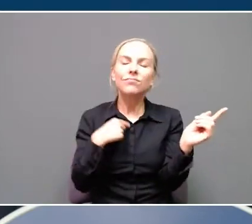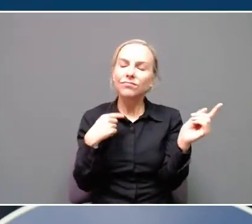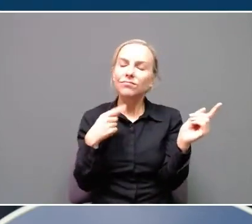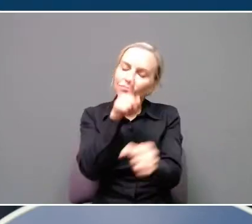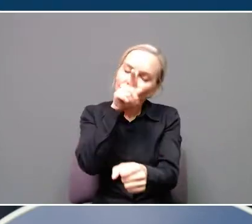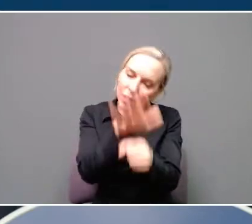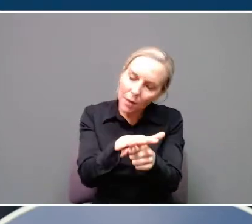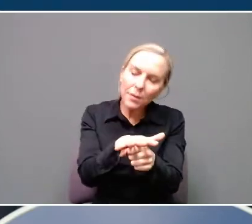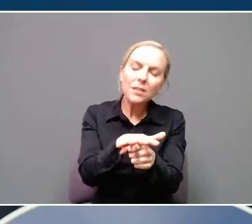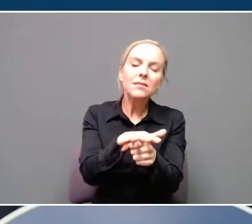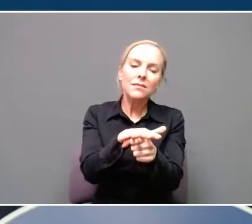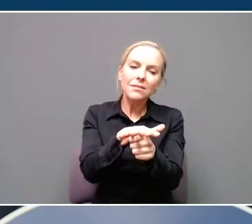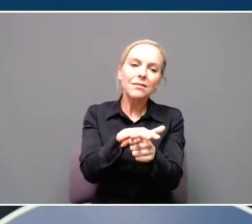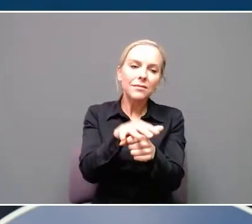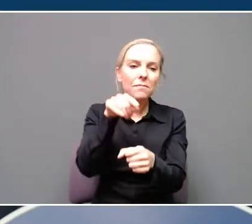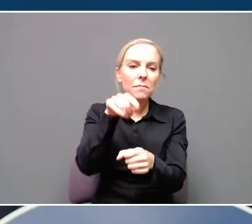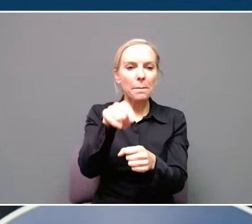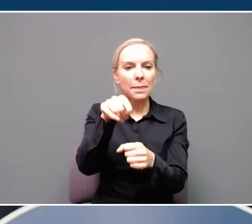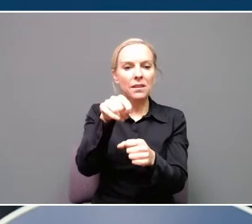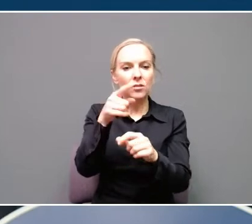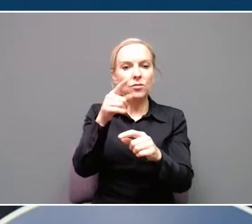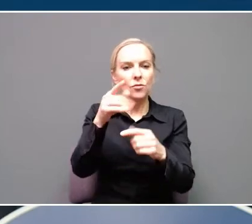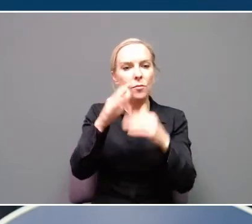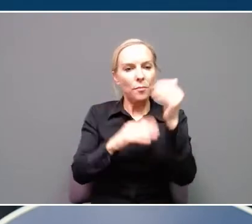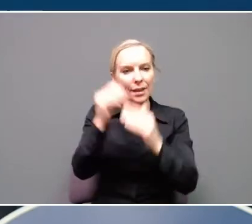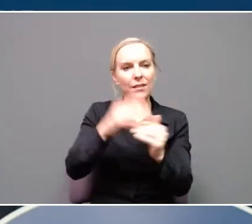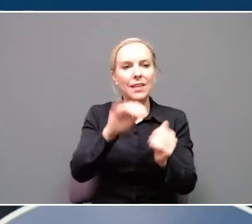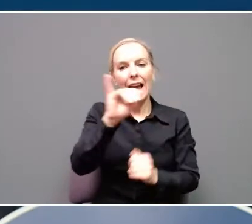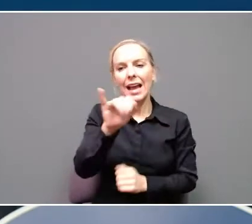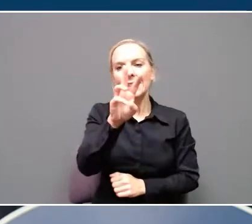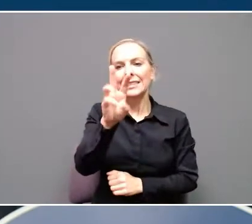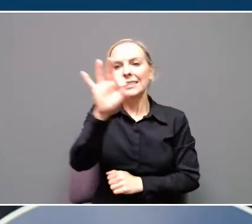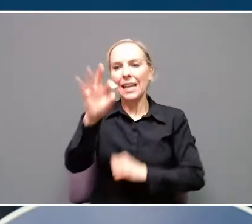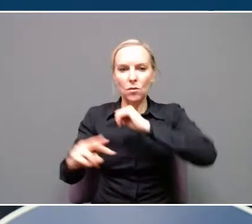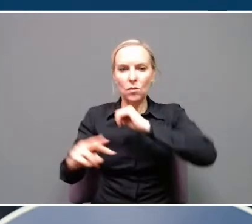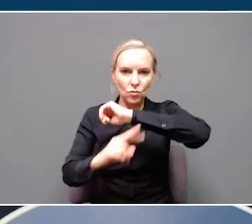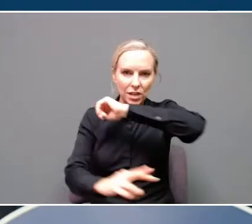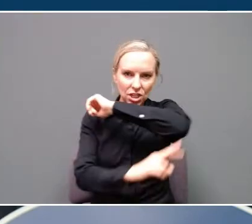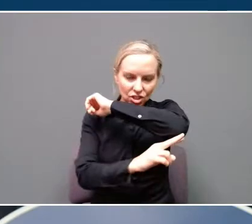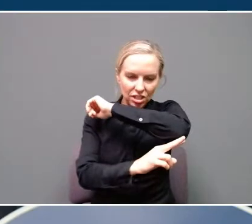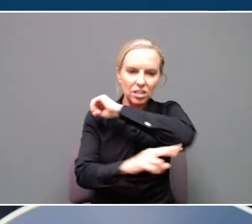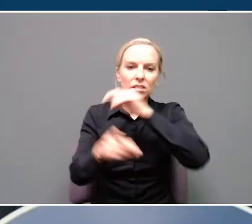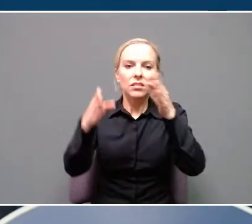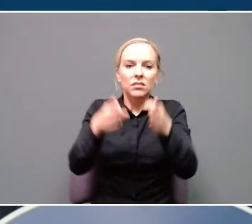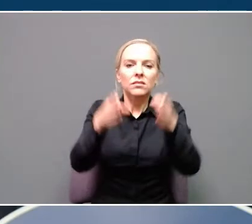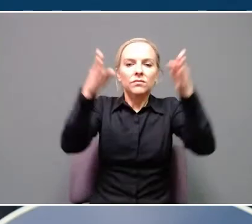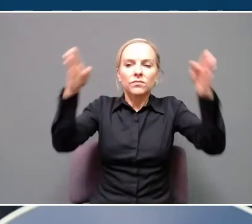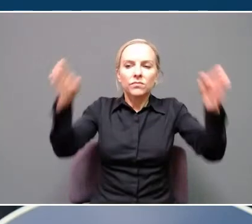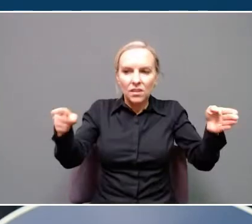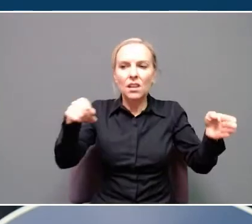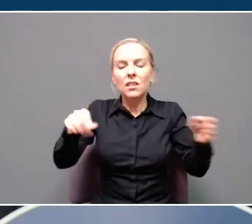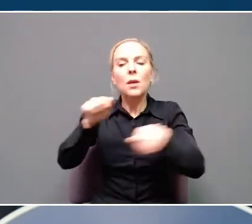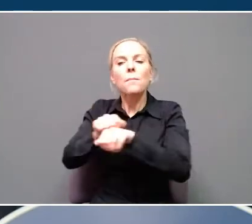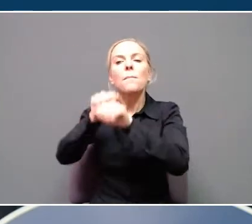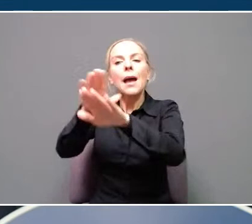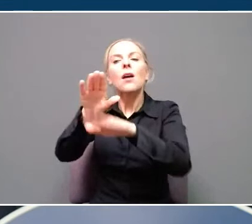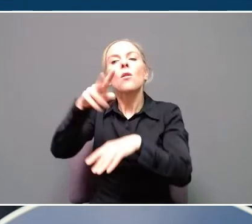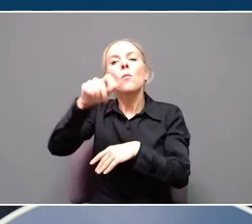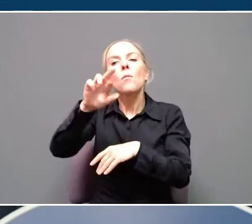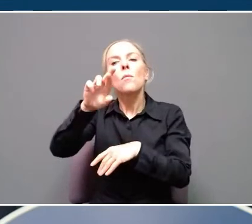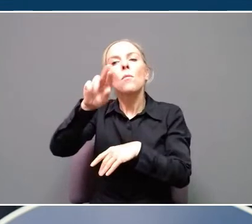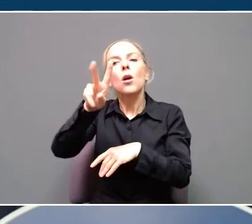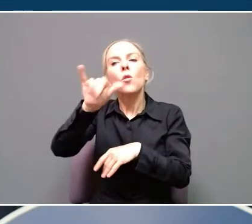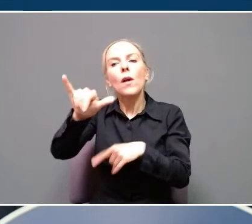we were going to build the I-69 bridge to 4-lane the entire Mountain Parkway and to get that Brent Spence Companion